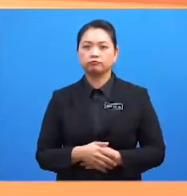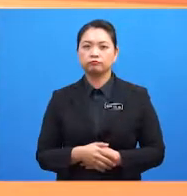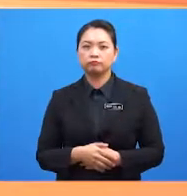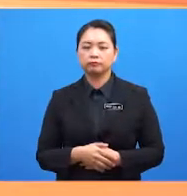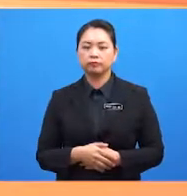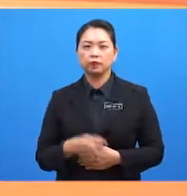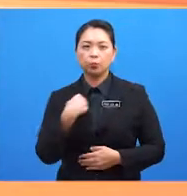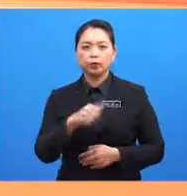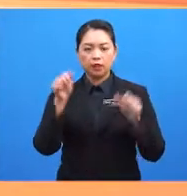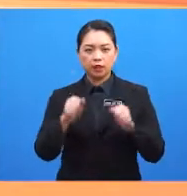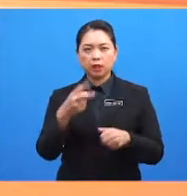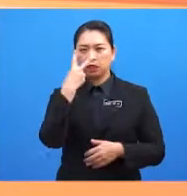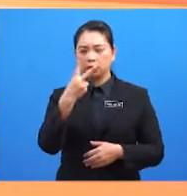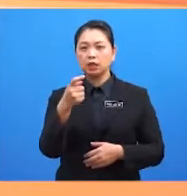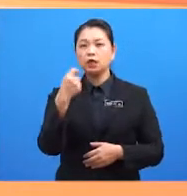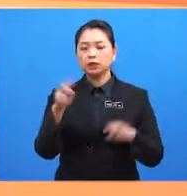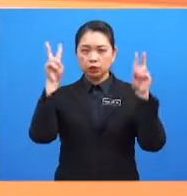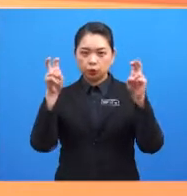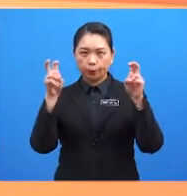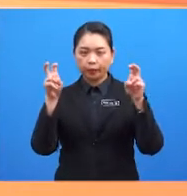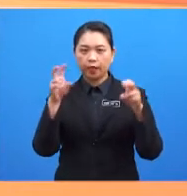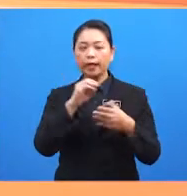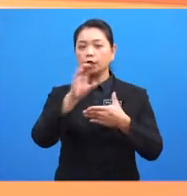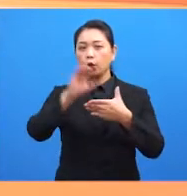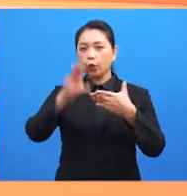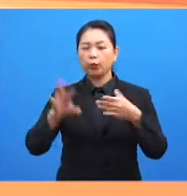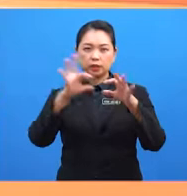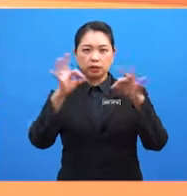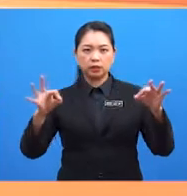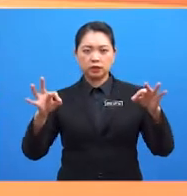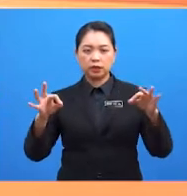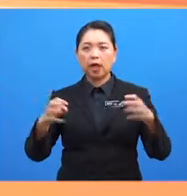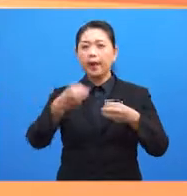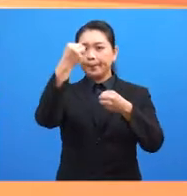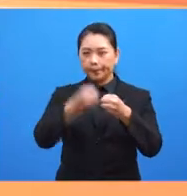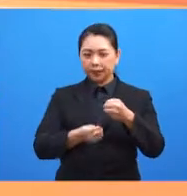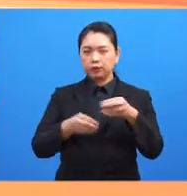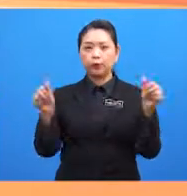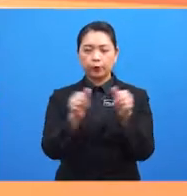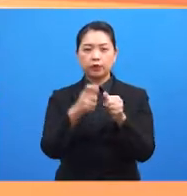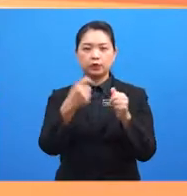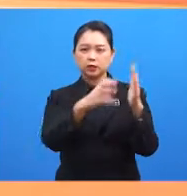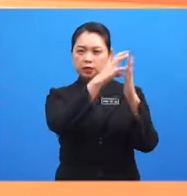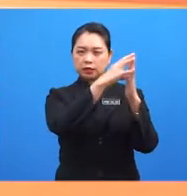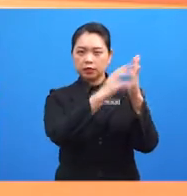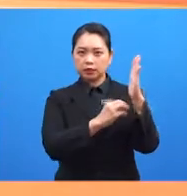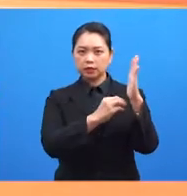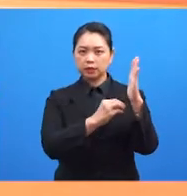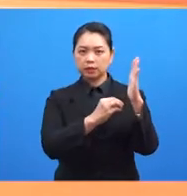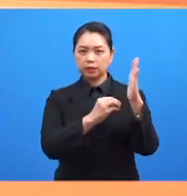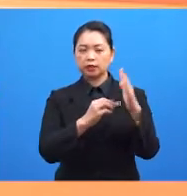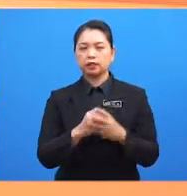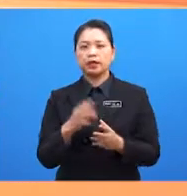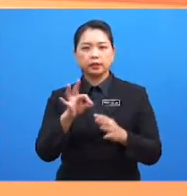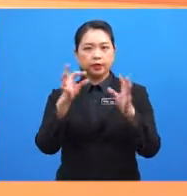We can see that the topic and concluding sentences match with the text heading and important